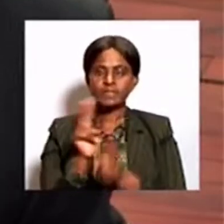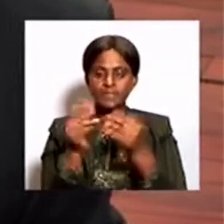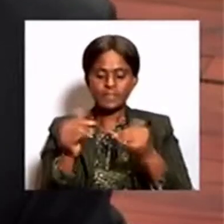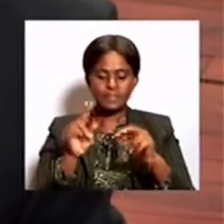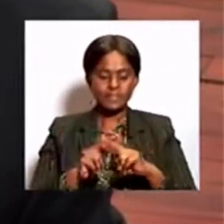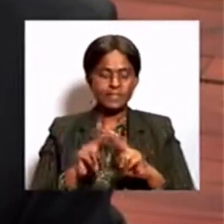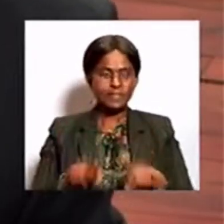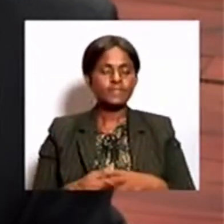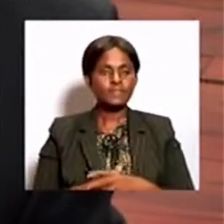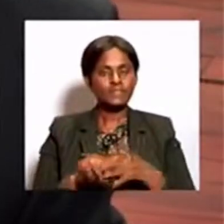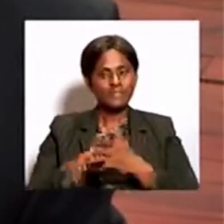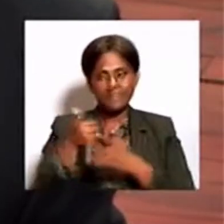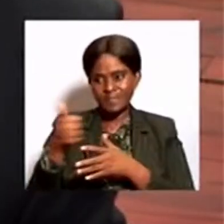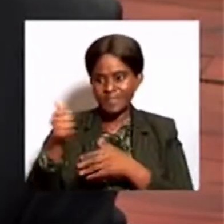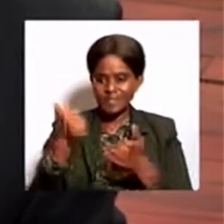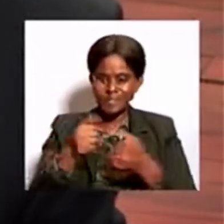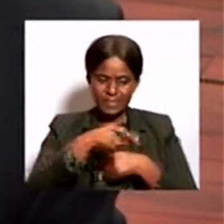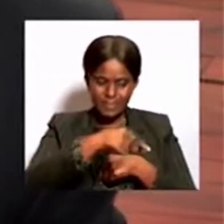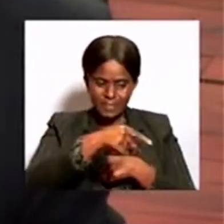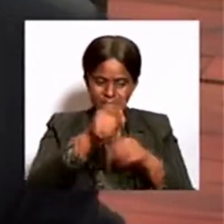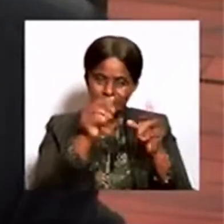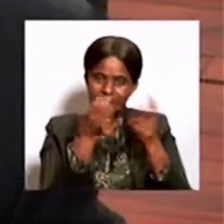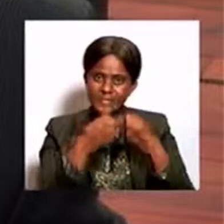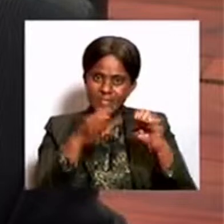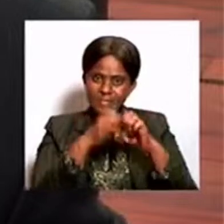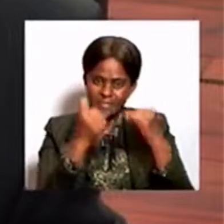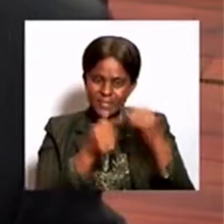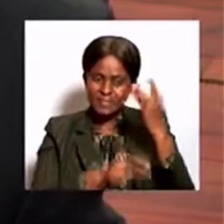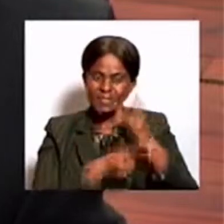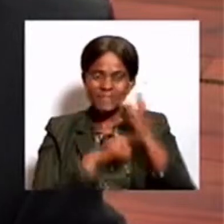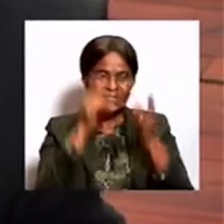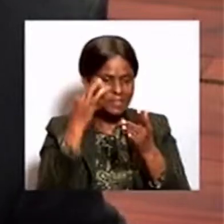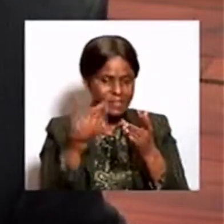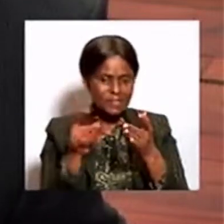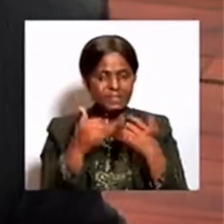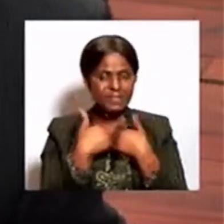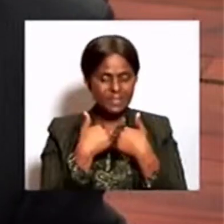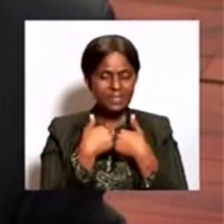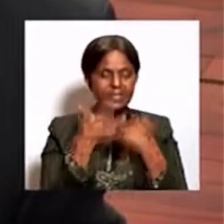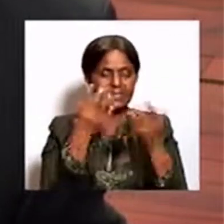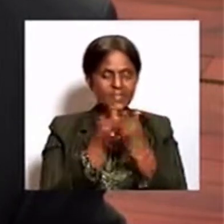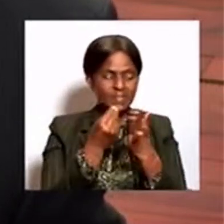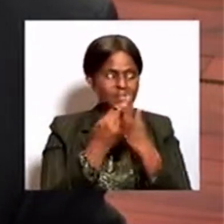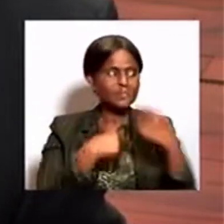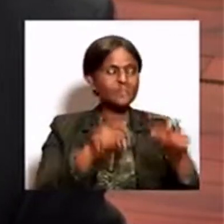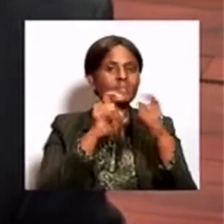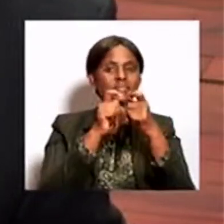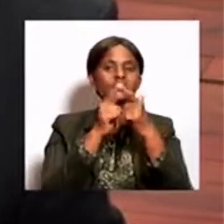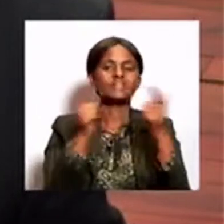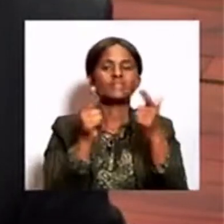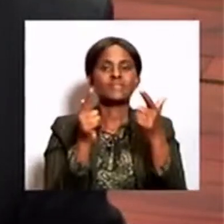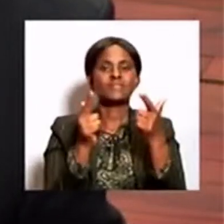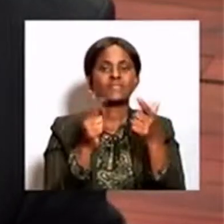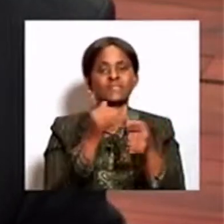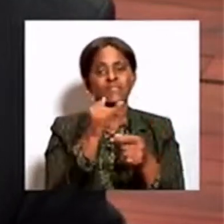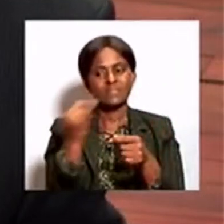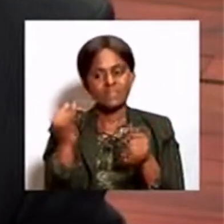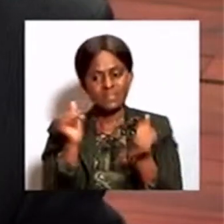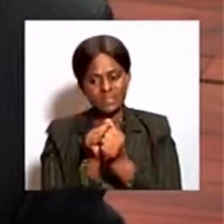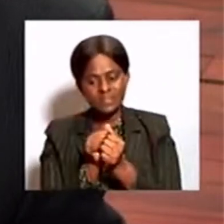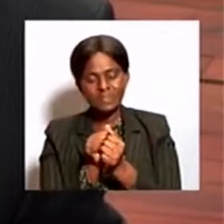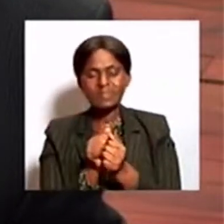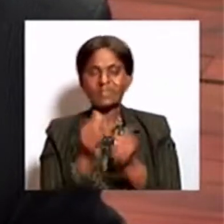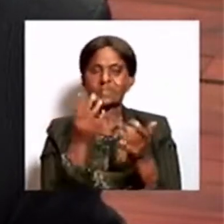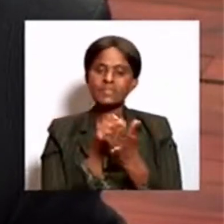Chair, how are you running? Even now, Town Clerk, you have the financial challenges, issues to do with the